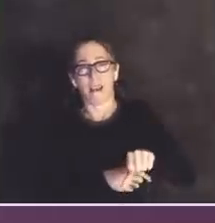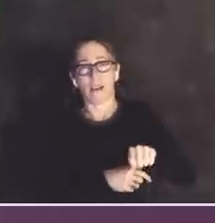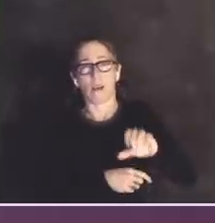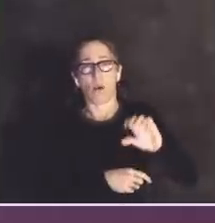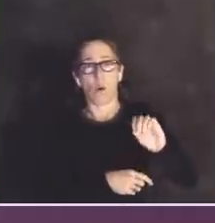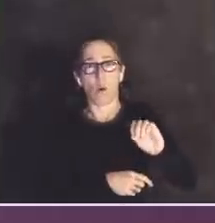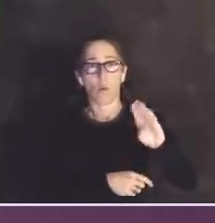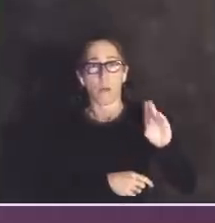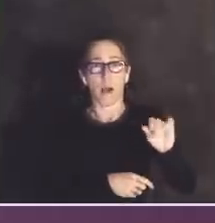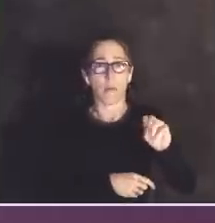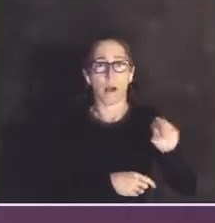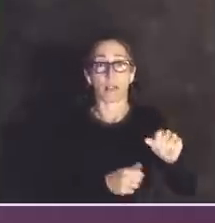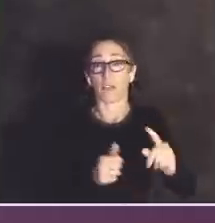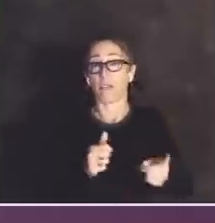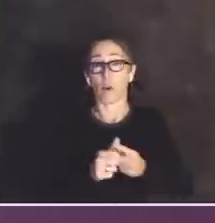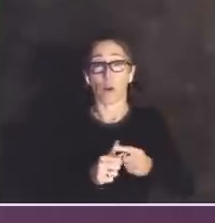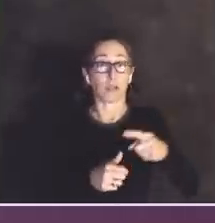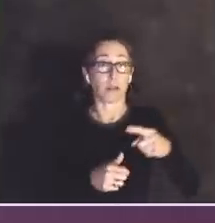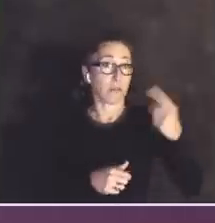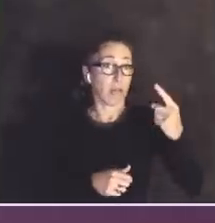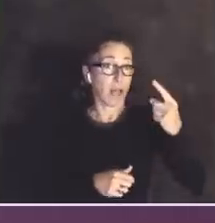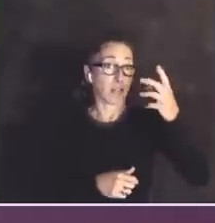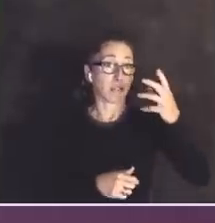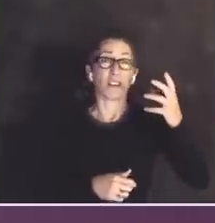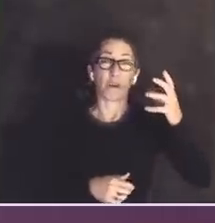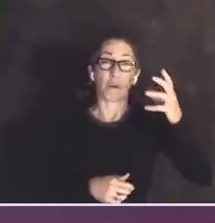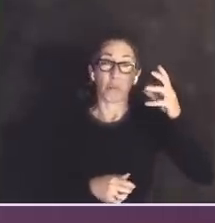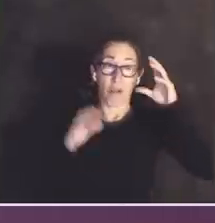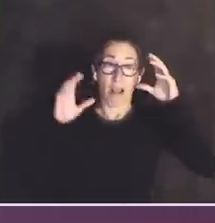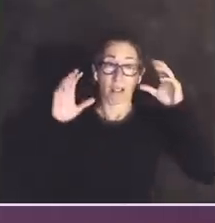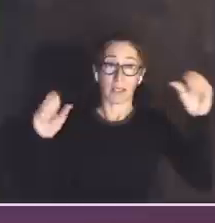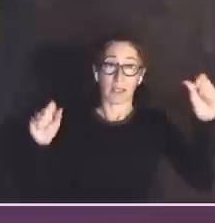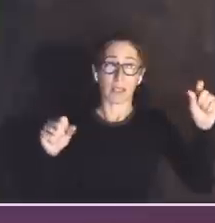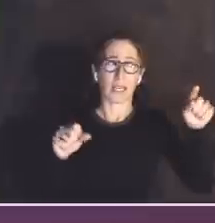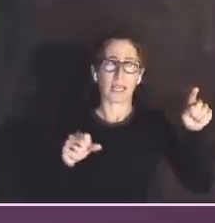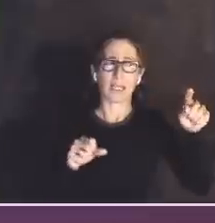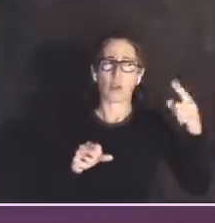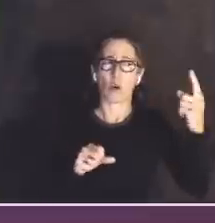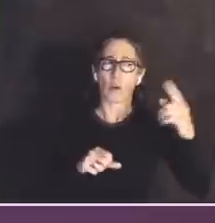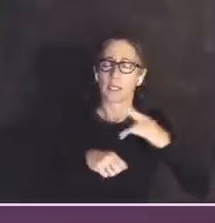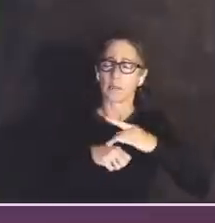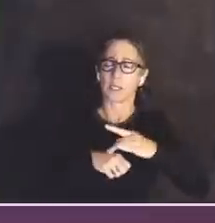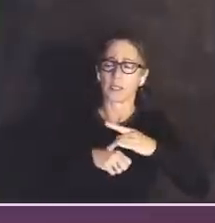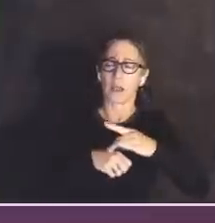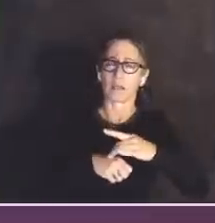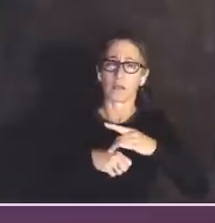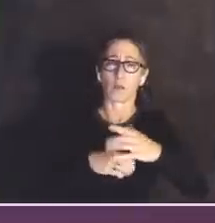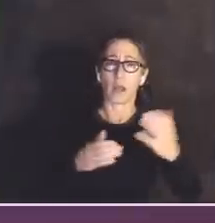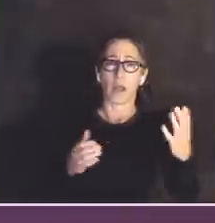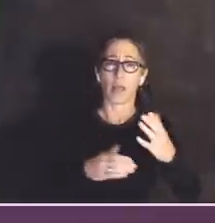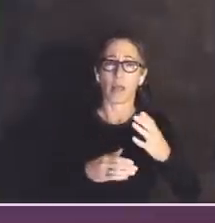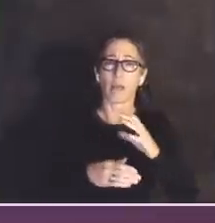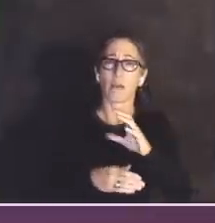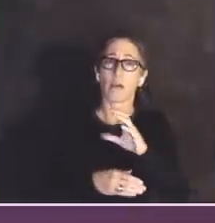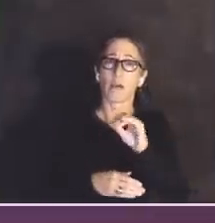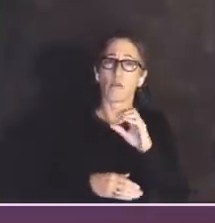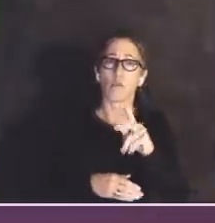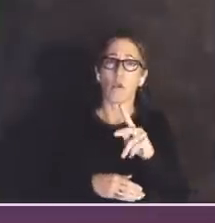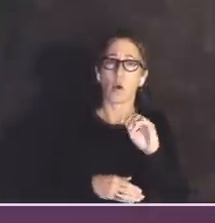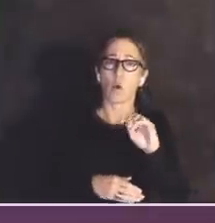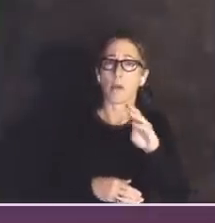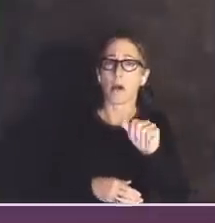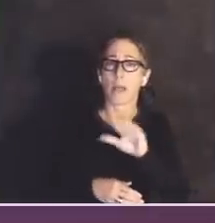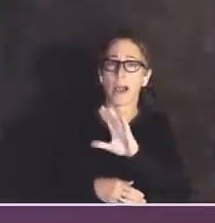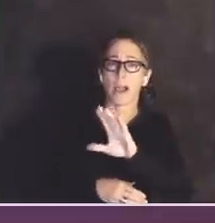he has been weirdly obsessed with trying to get rid of whatever Barack Obama and Joe Biden created. It's a